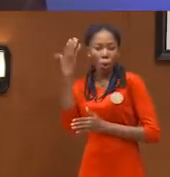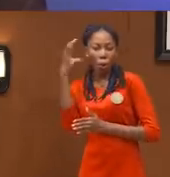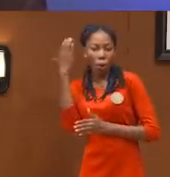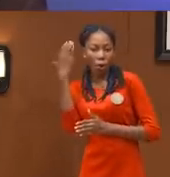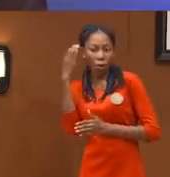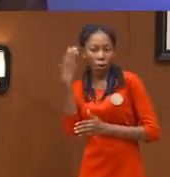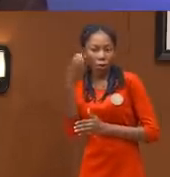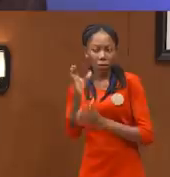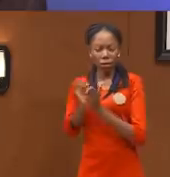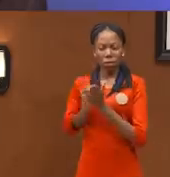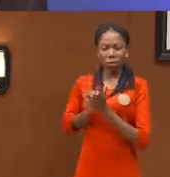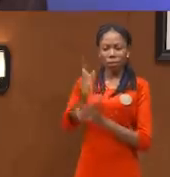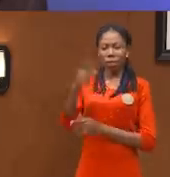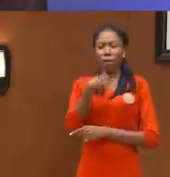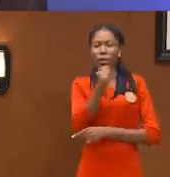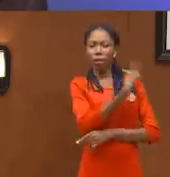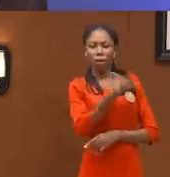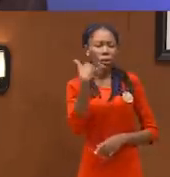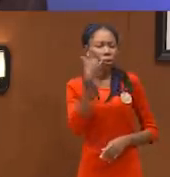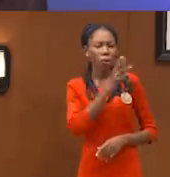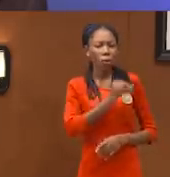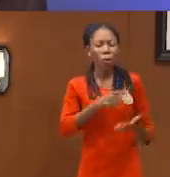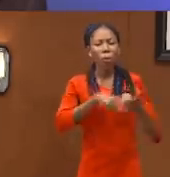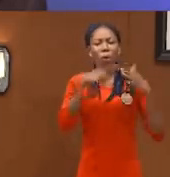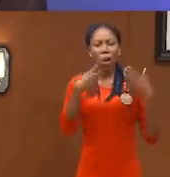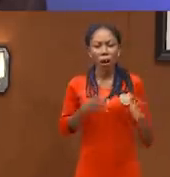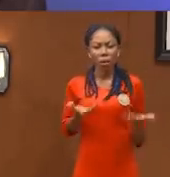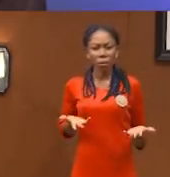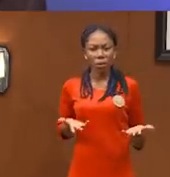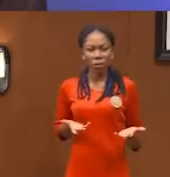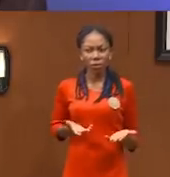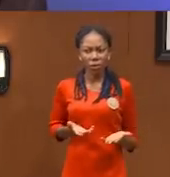him to ask him what happened. Then he said, how